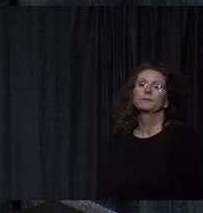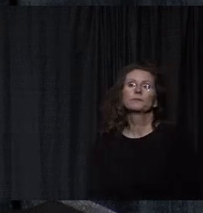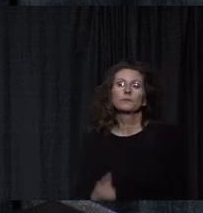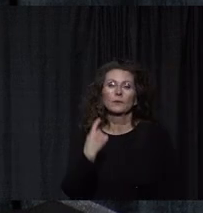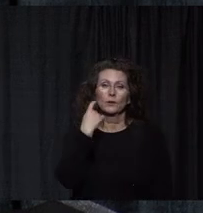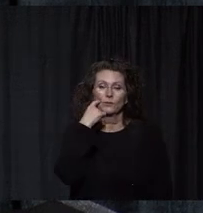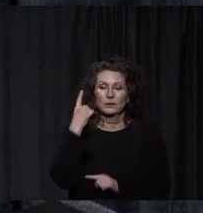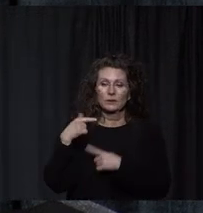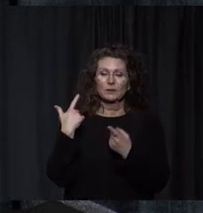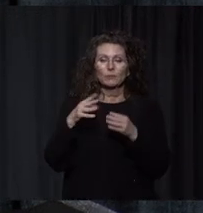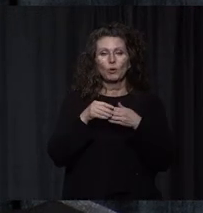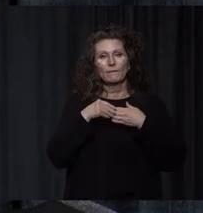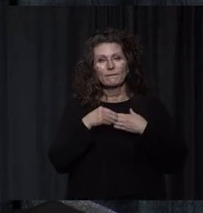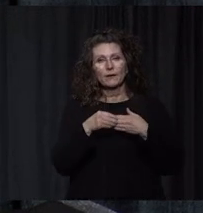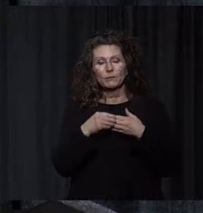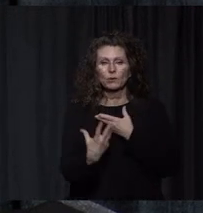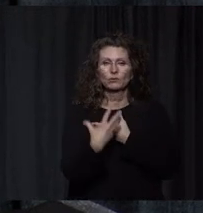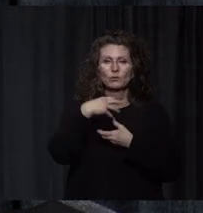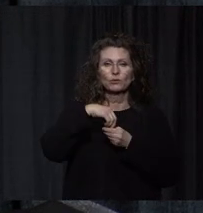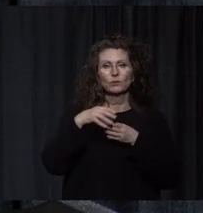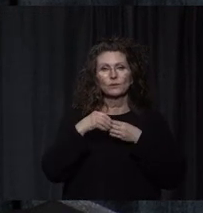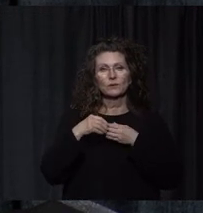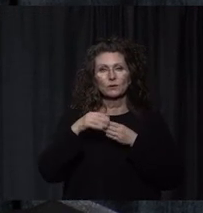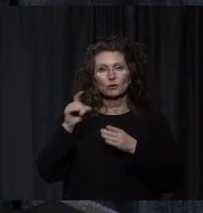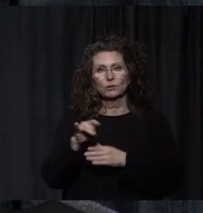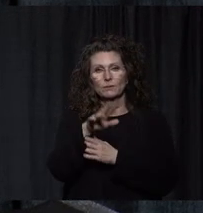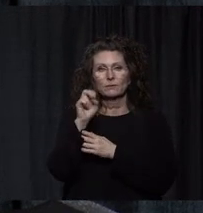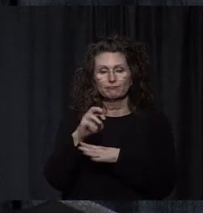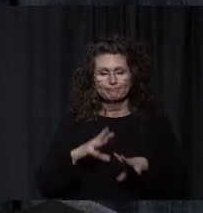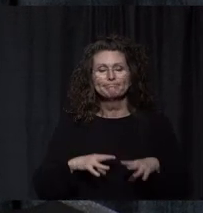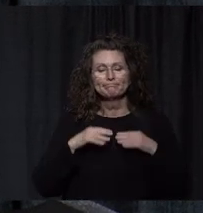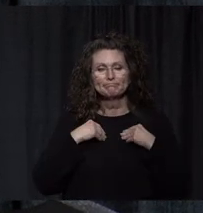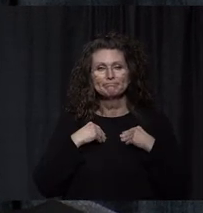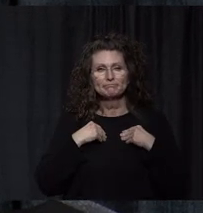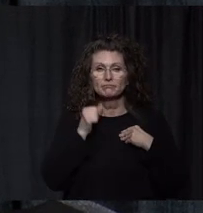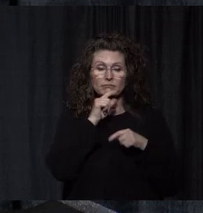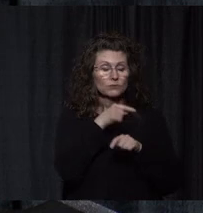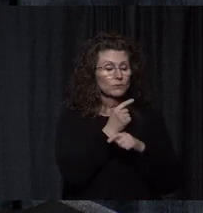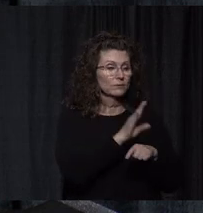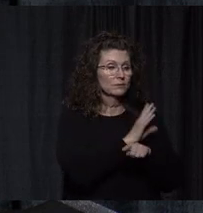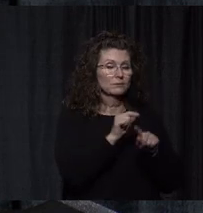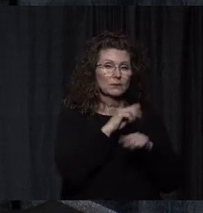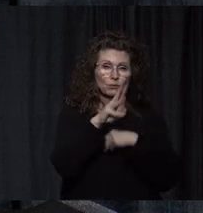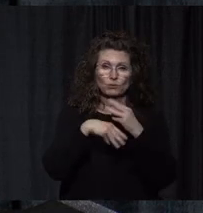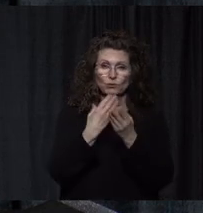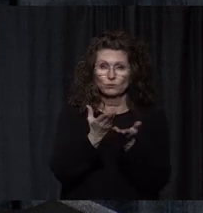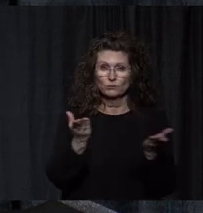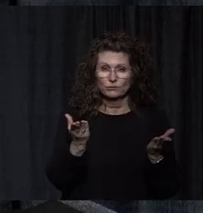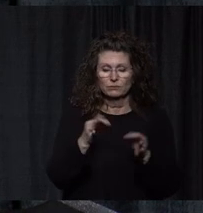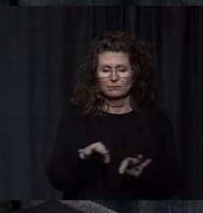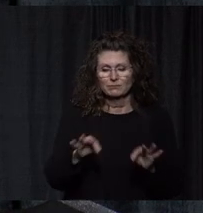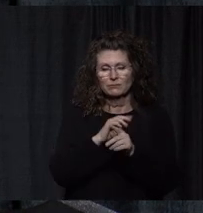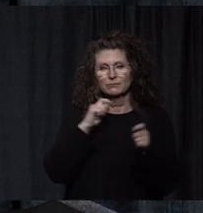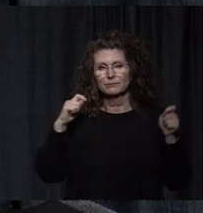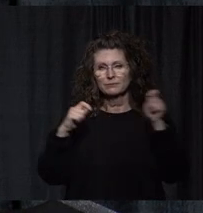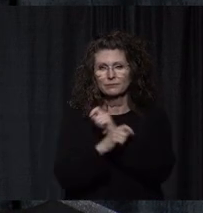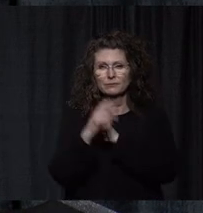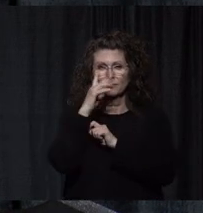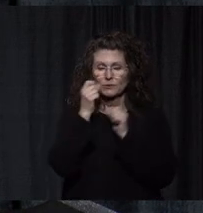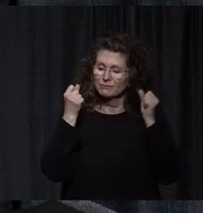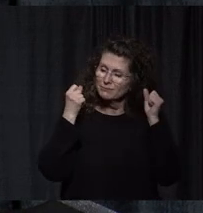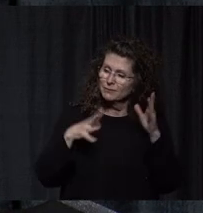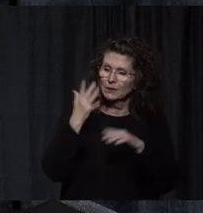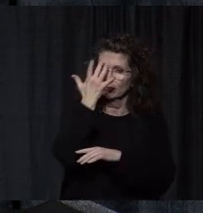being embraced in business and on the world stage. It's an important shift because many brilliant and